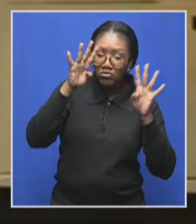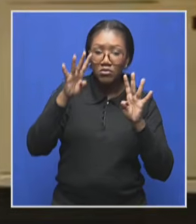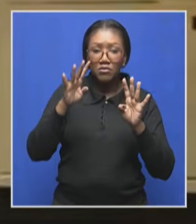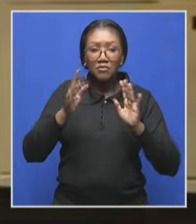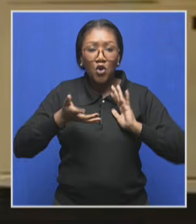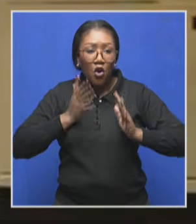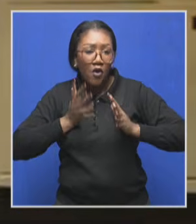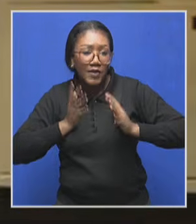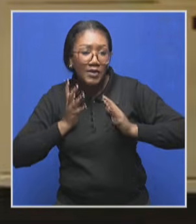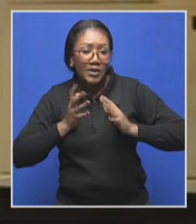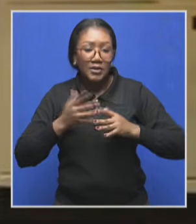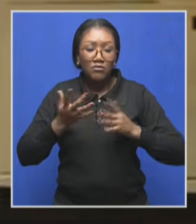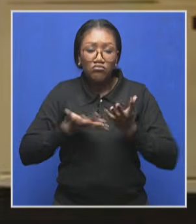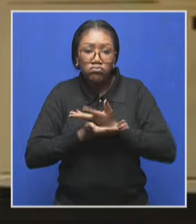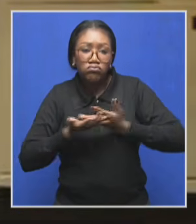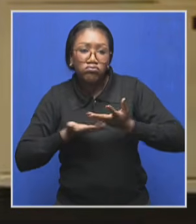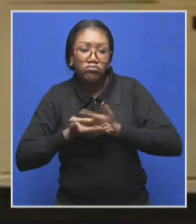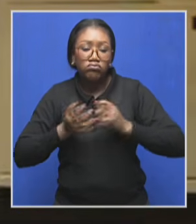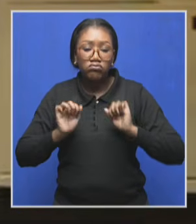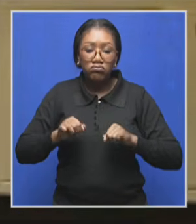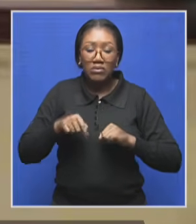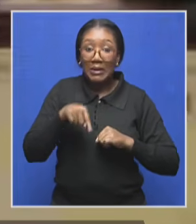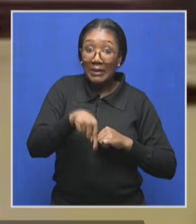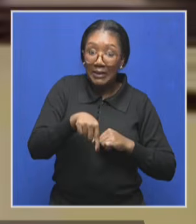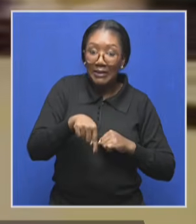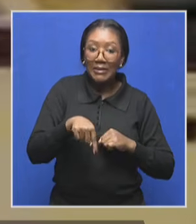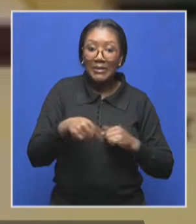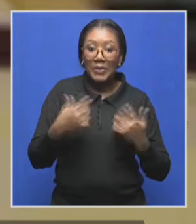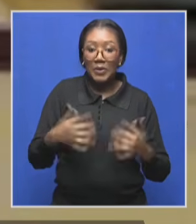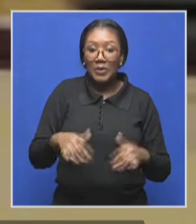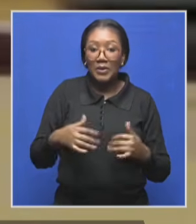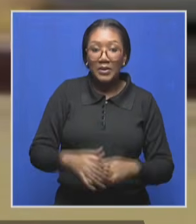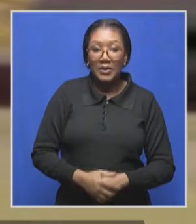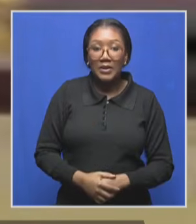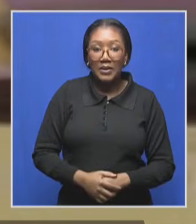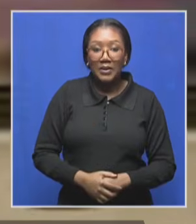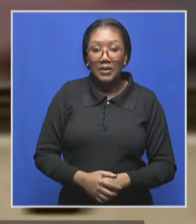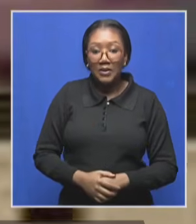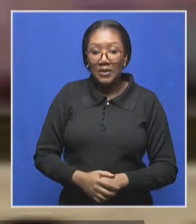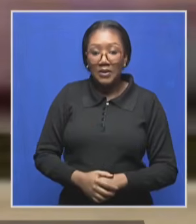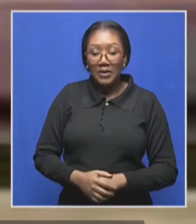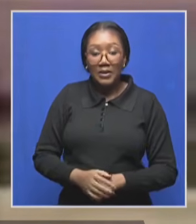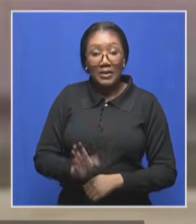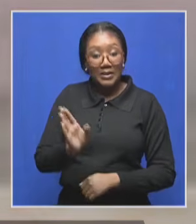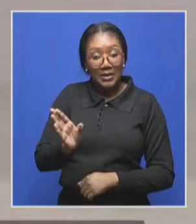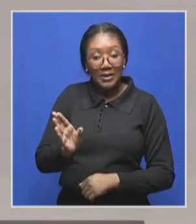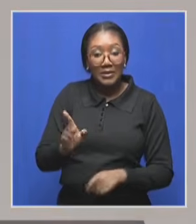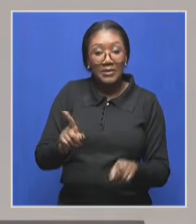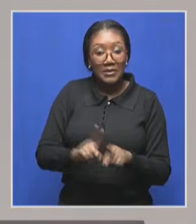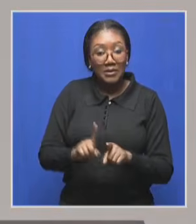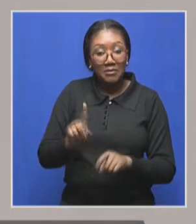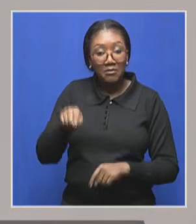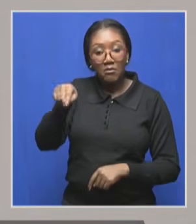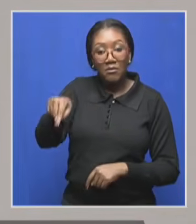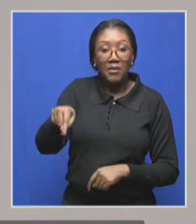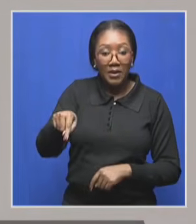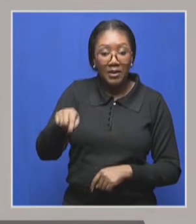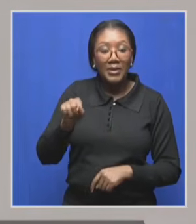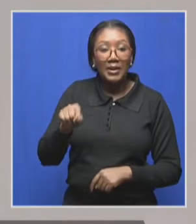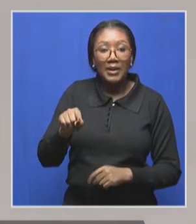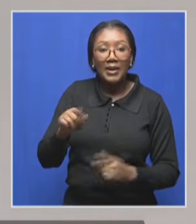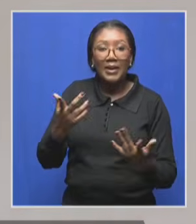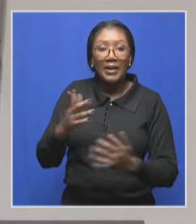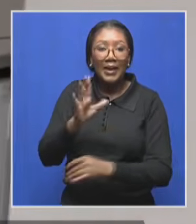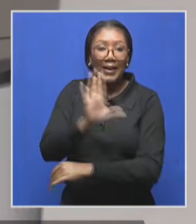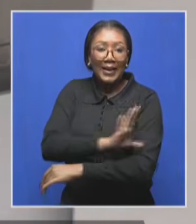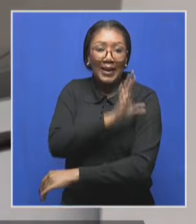going to be happening in this lab. Again, from this lab to the molecular lab that's also been revamped. You've got the clinical pathology